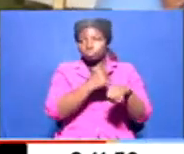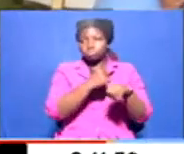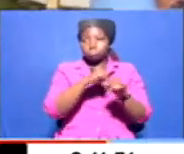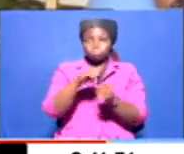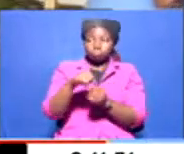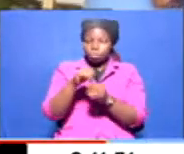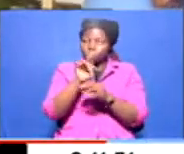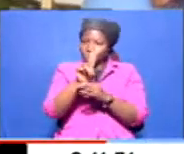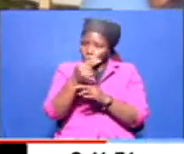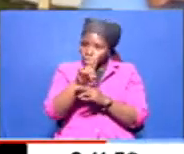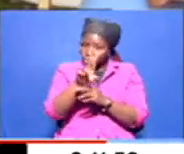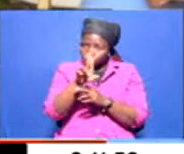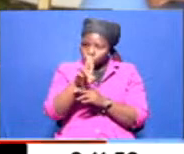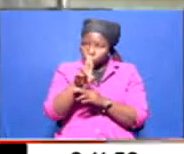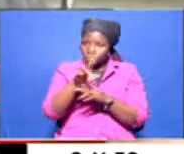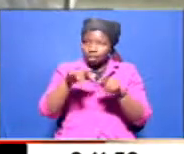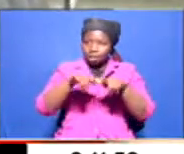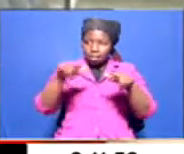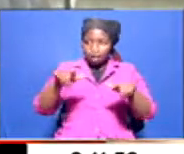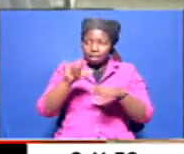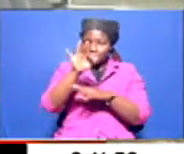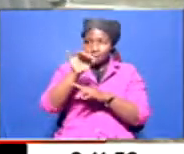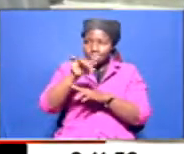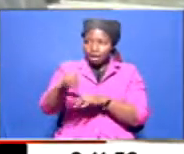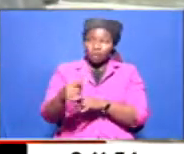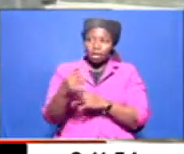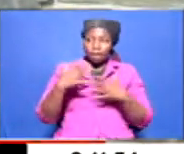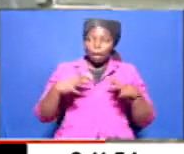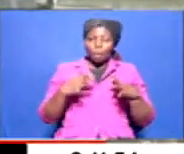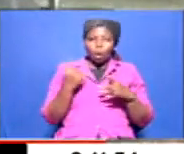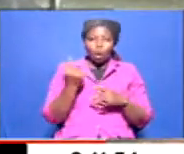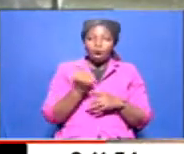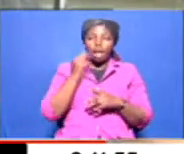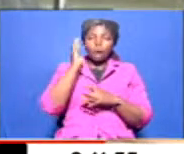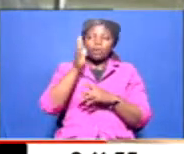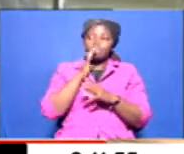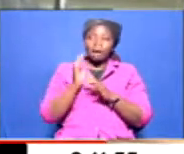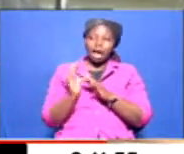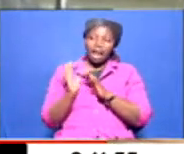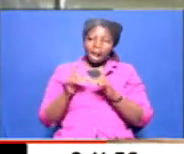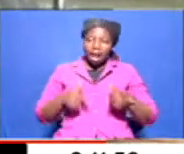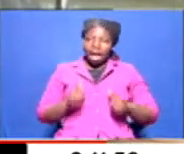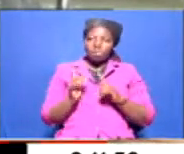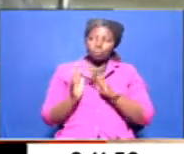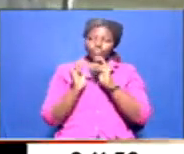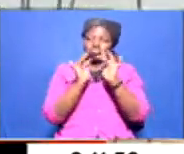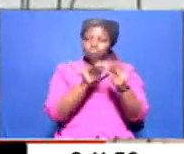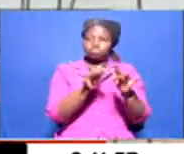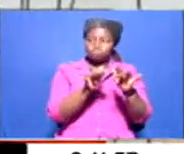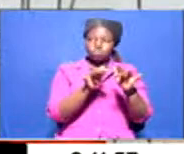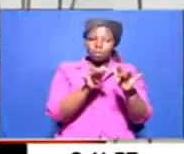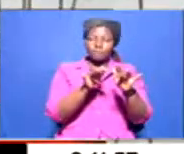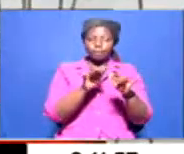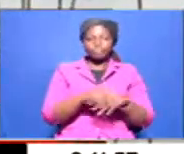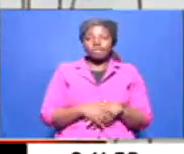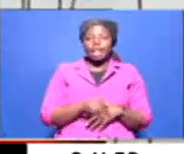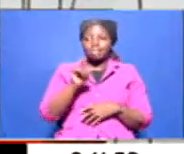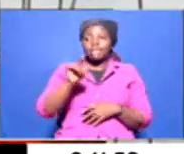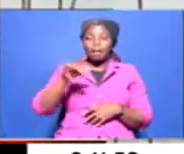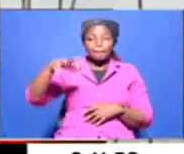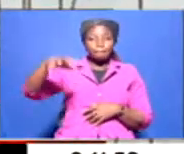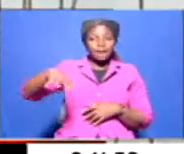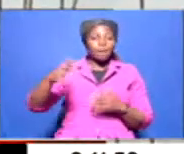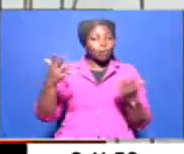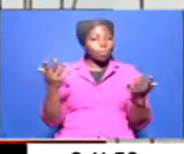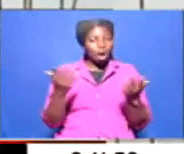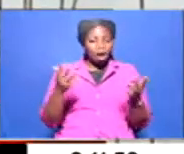only 30,000 people will be allowed to attend the celebrations at Uhuru Gardens Memorial Park. The historical park located along